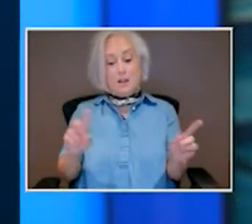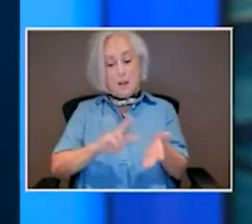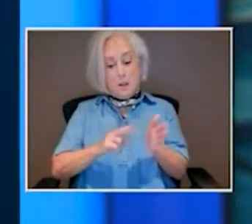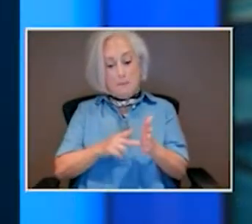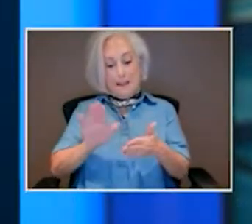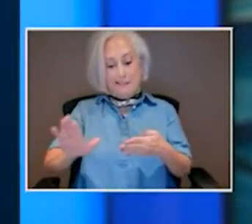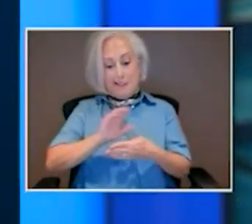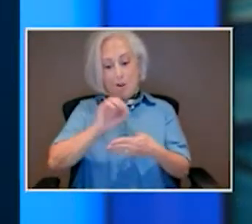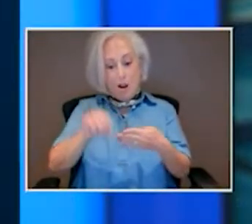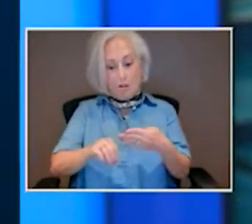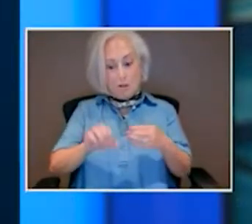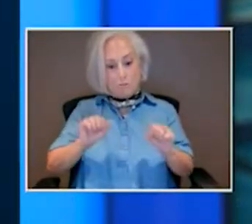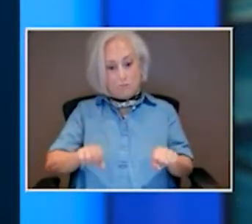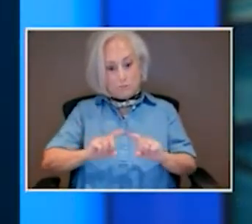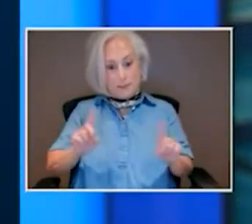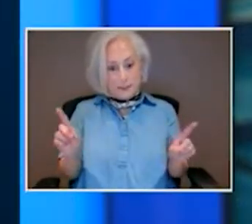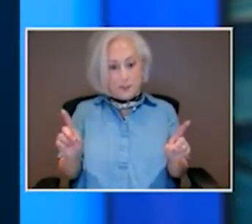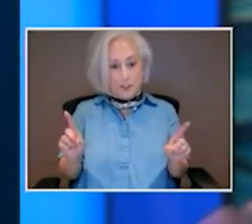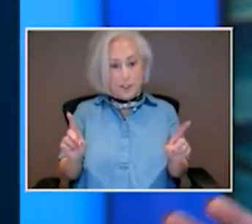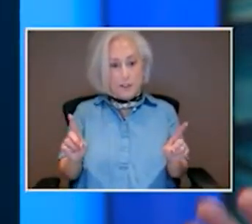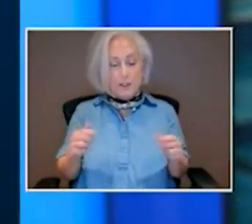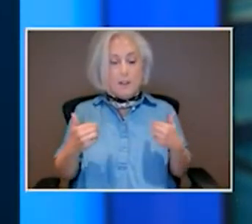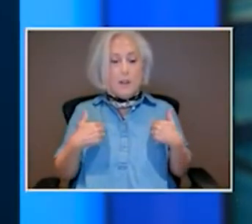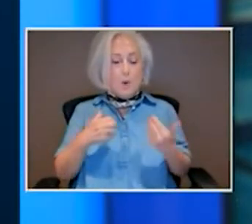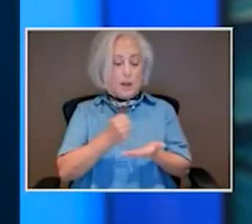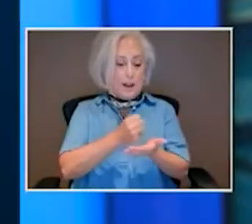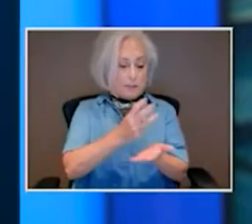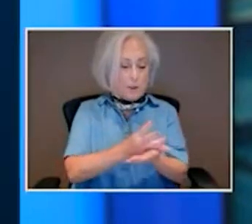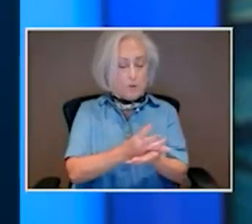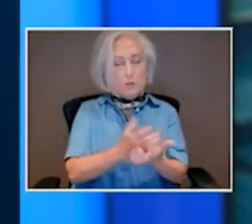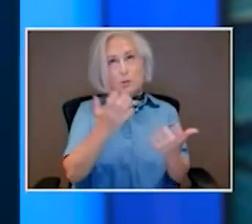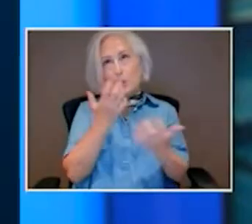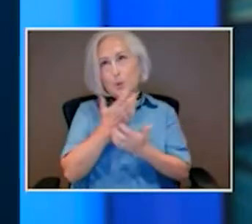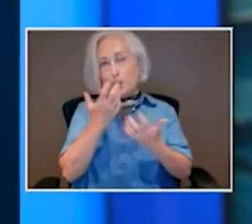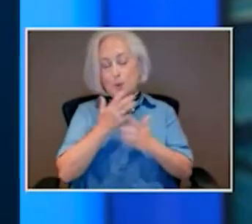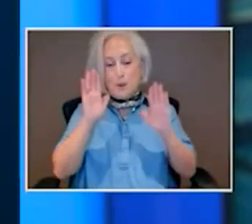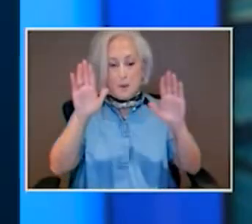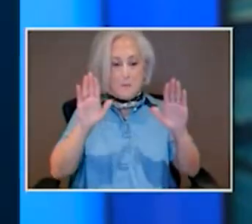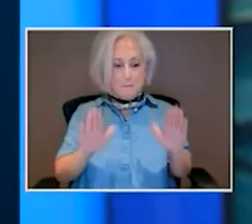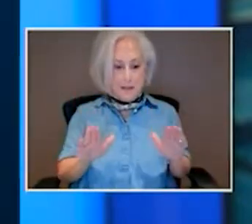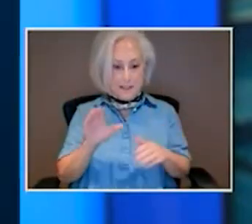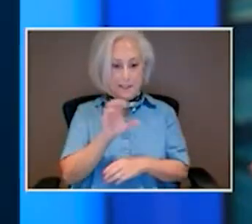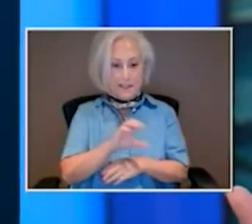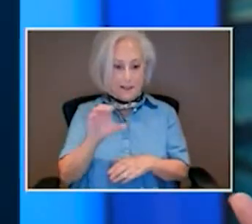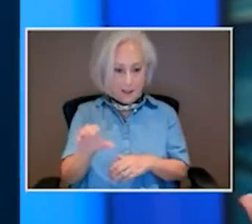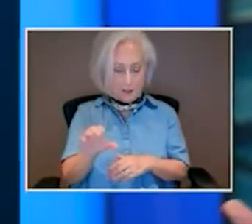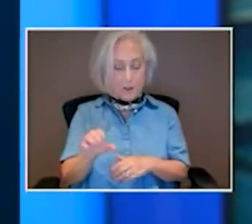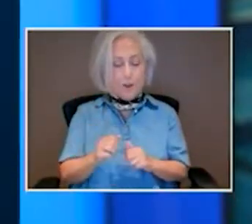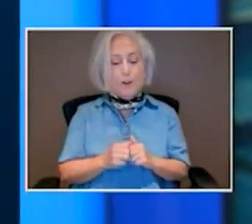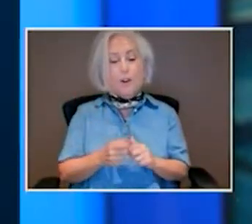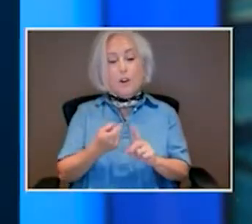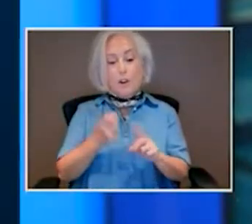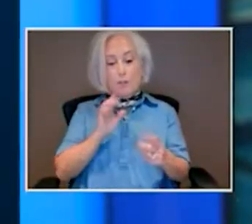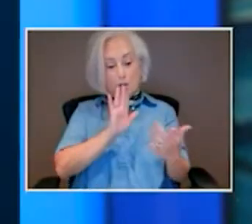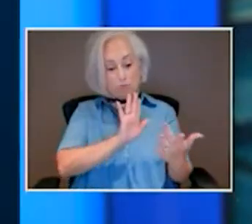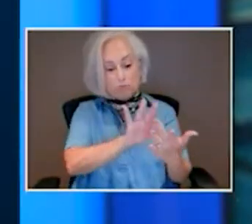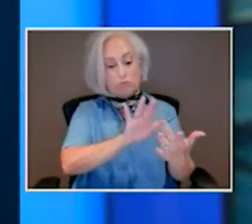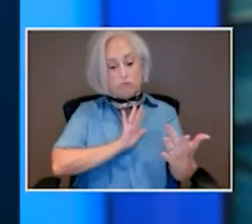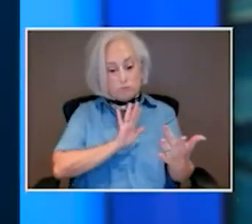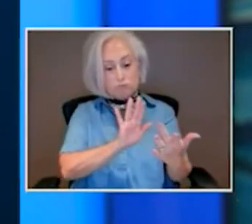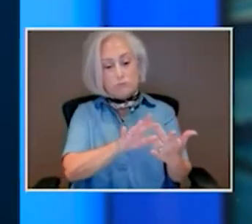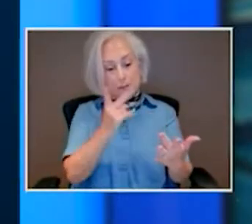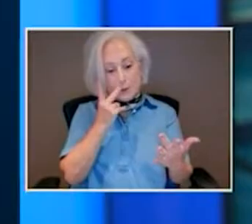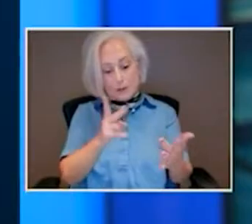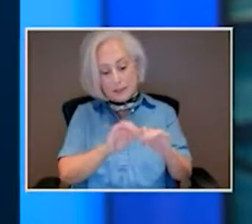definite opportunities. Our social workers are amazing at the cancer center, from just reaching out, seeing what the patient's needs are. Is it